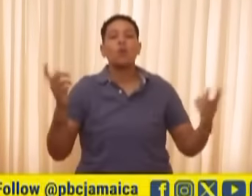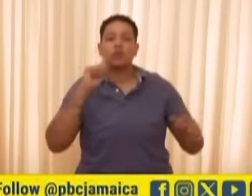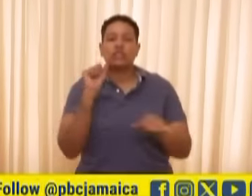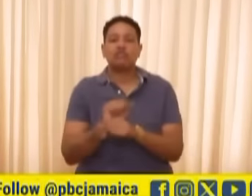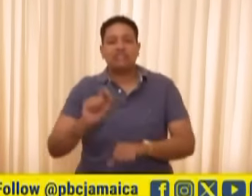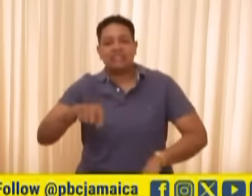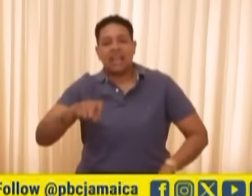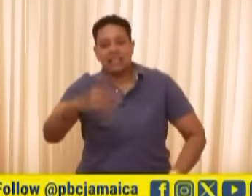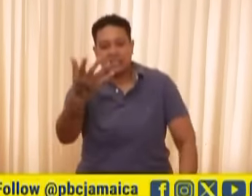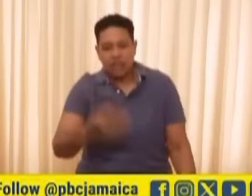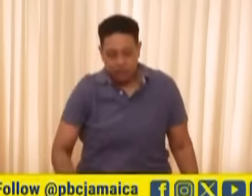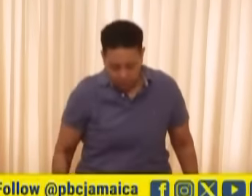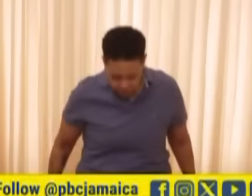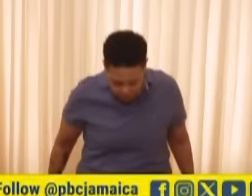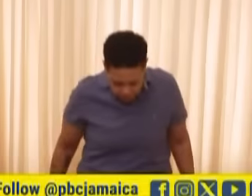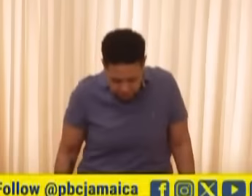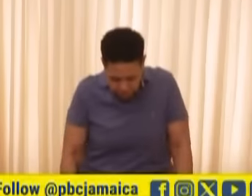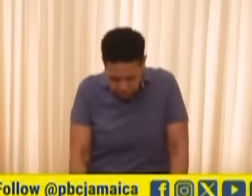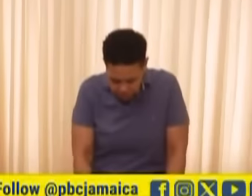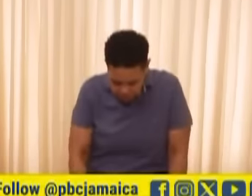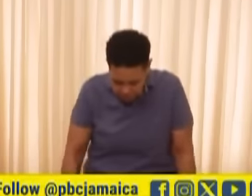necessary.